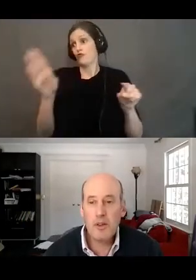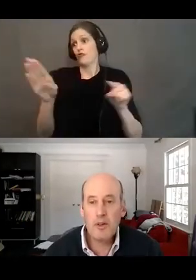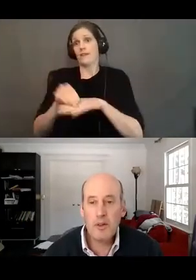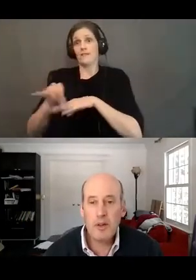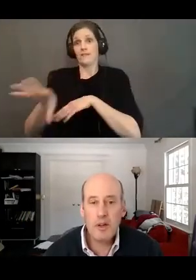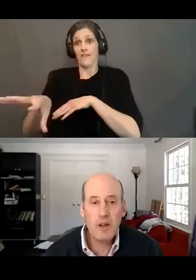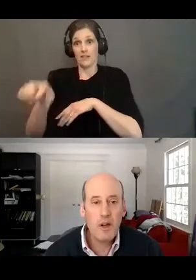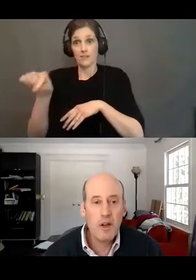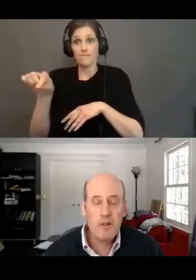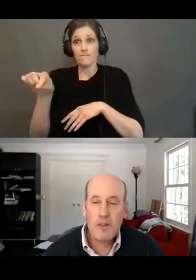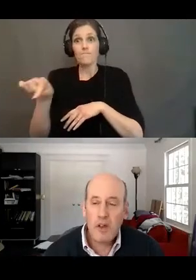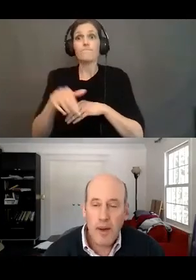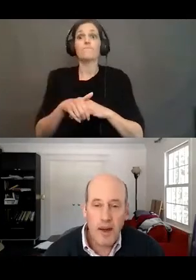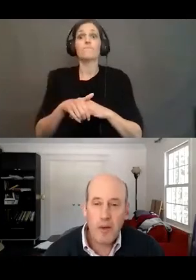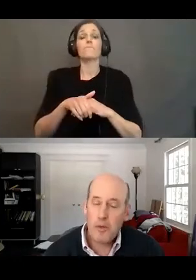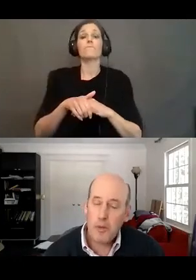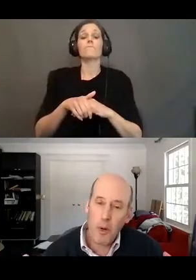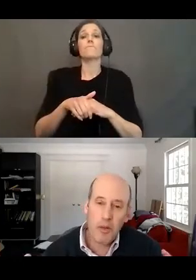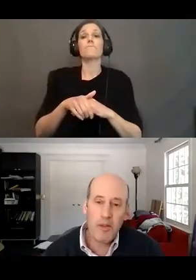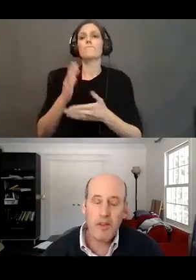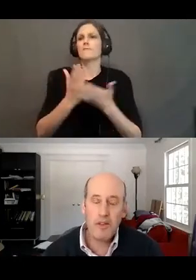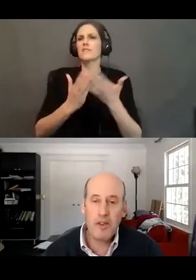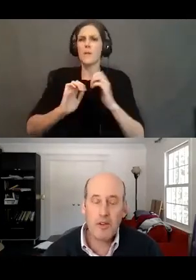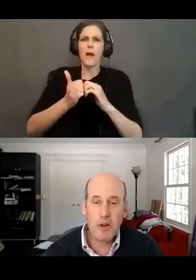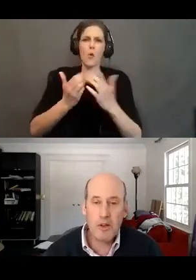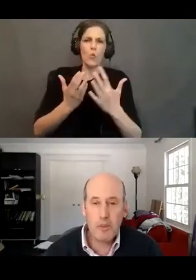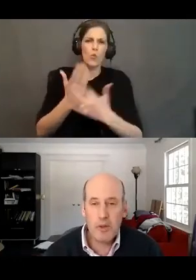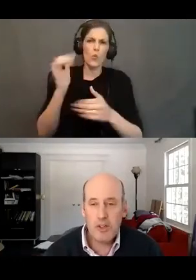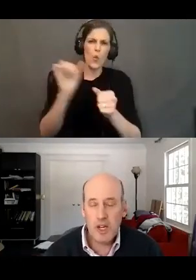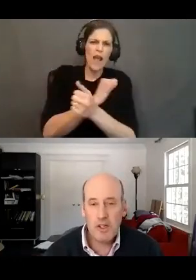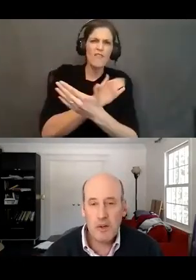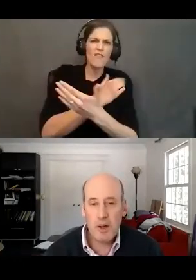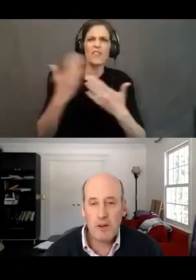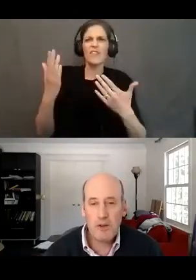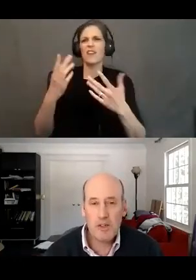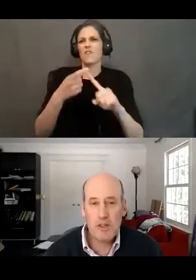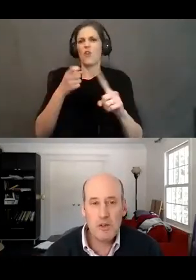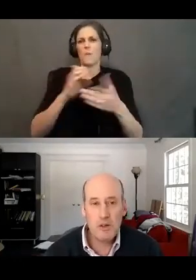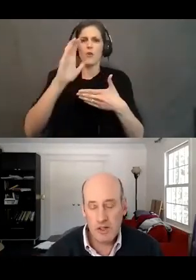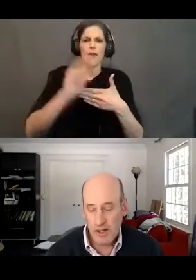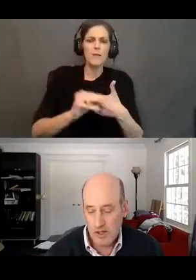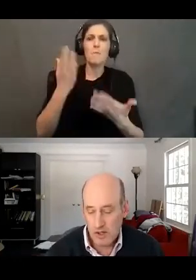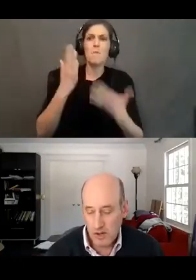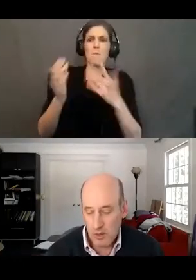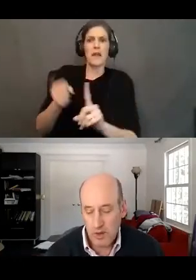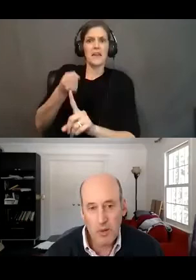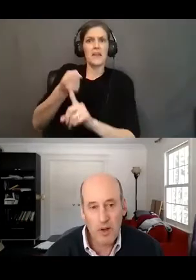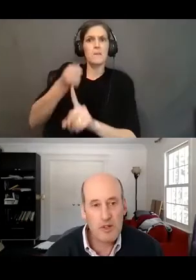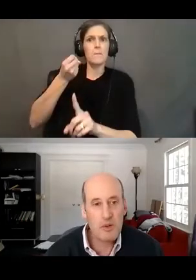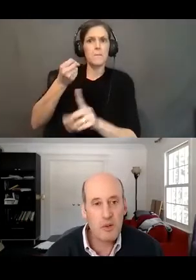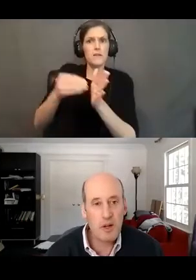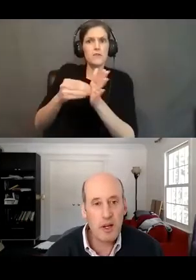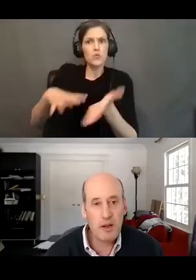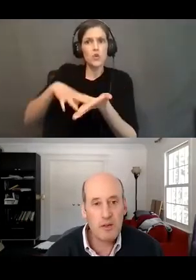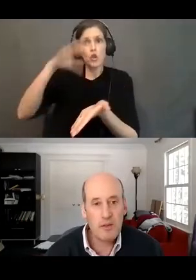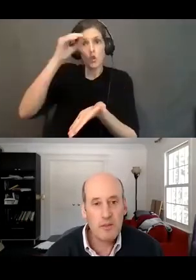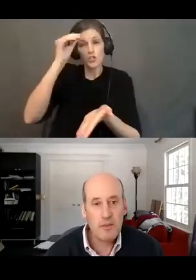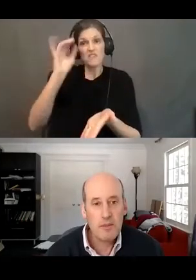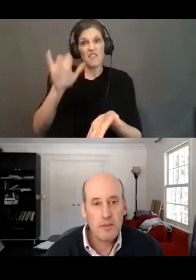on student learning. Somehow, through all the things that the curriculum could change, it might affect student learning. That's certainly one of the questions we